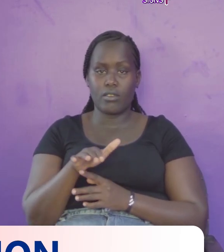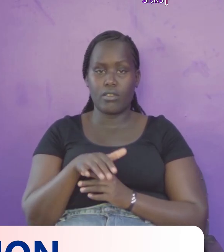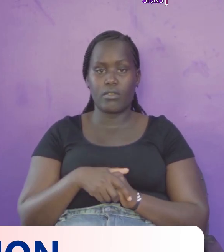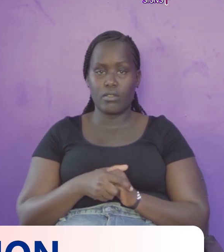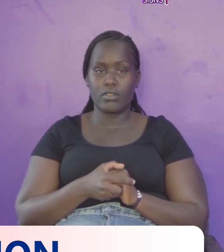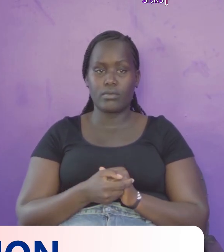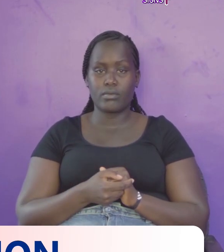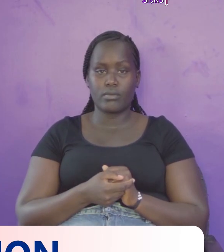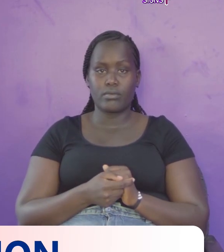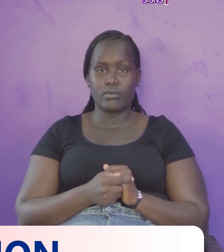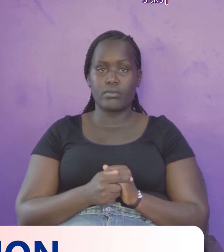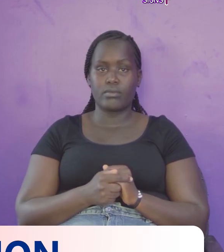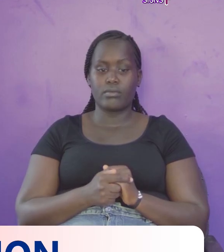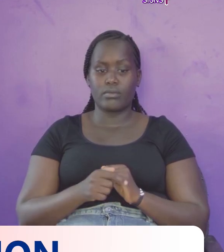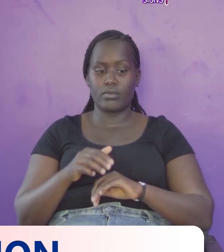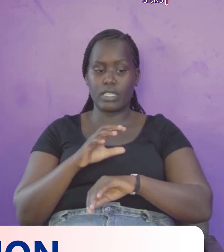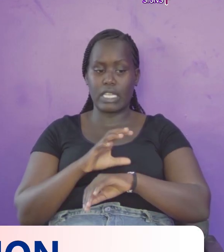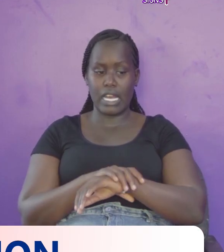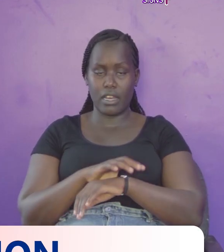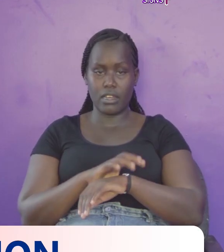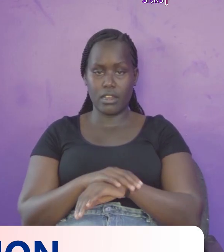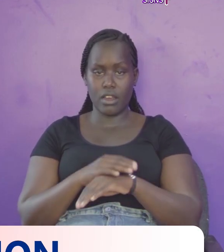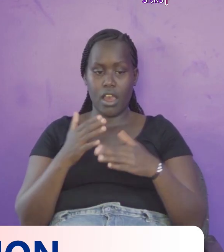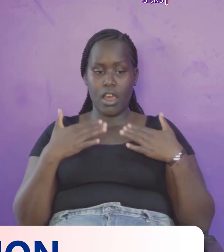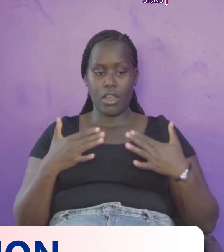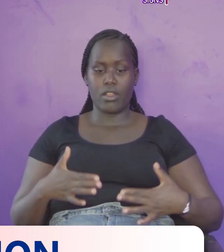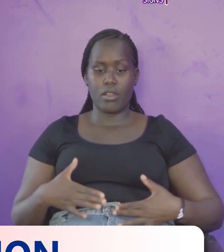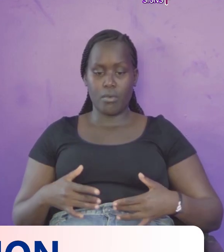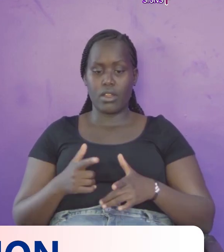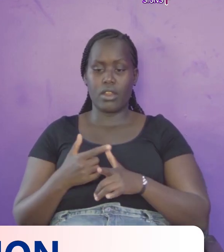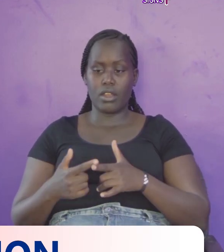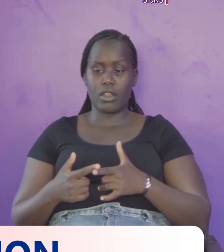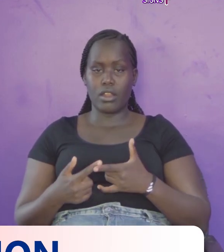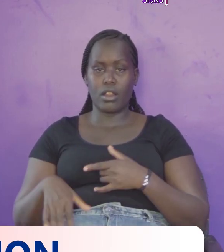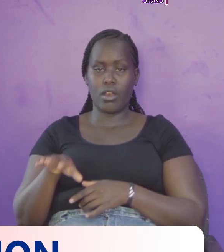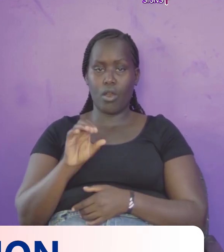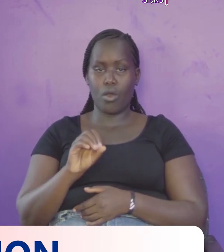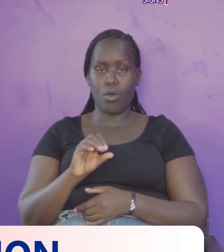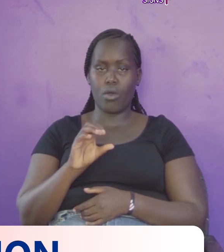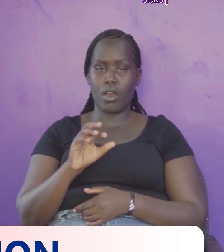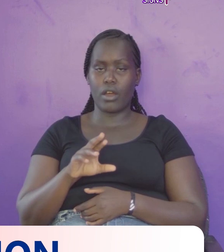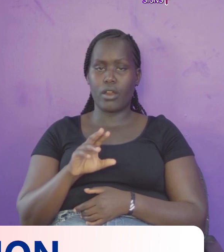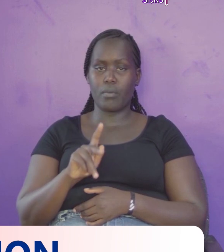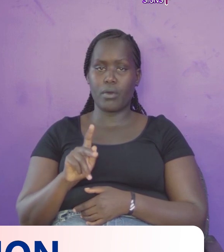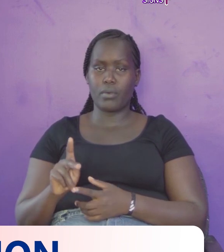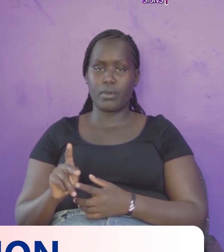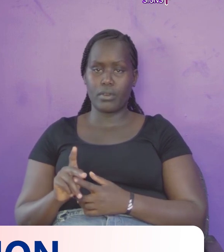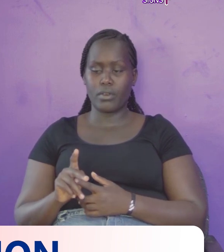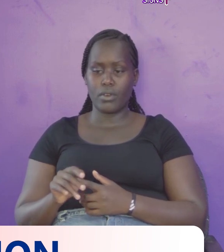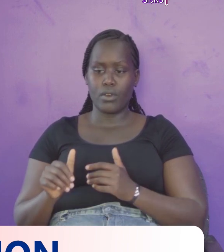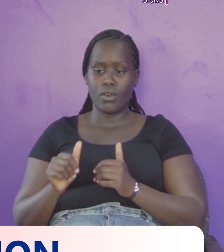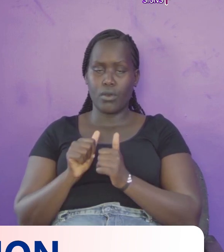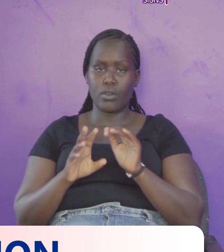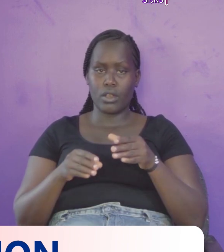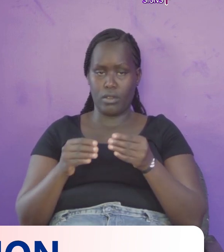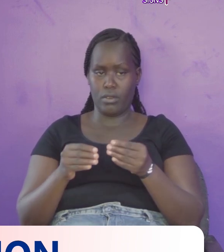gloves. Ninashika mwili. And then I went for an ORPP caucus meeting in Machakos. After that, we